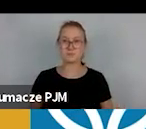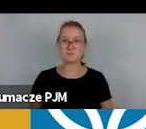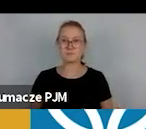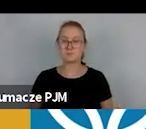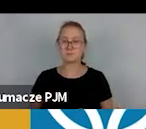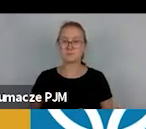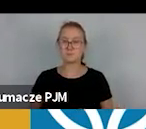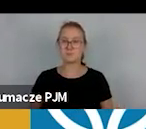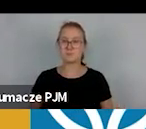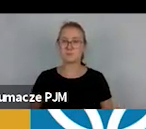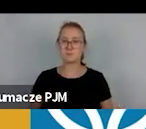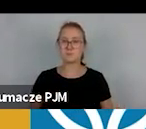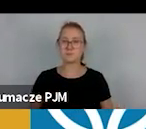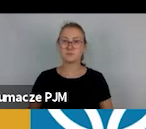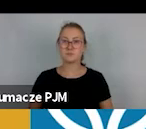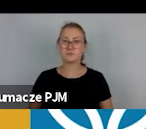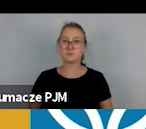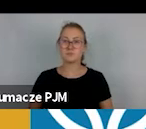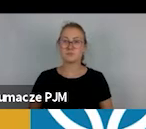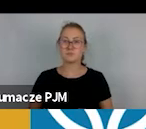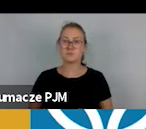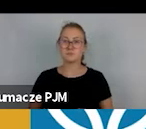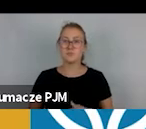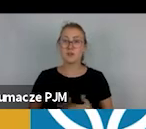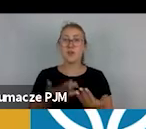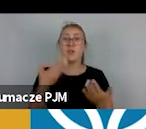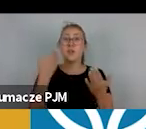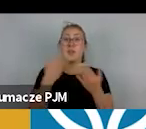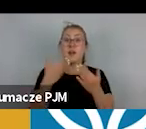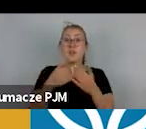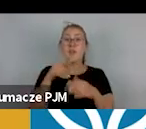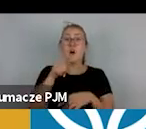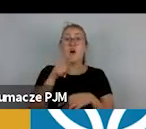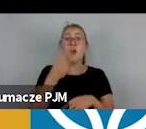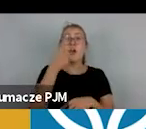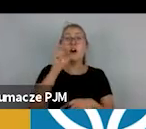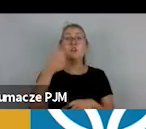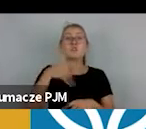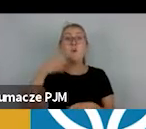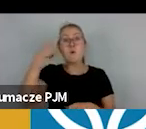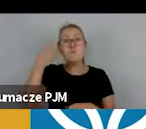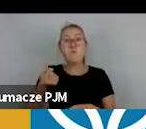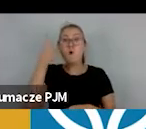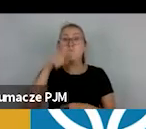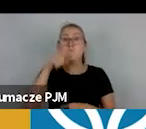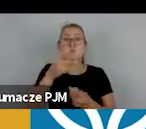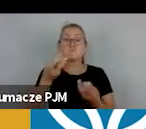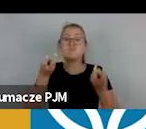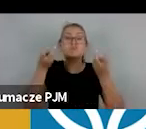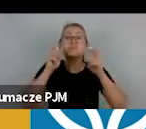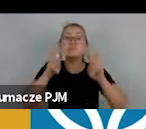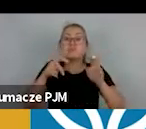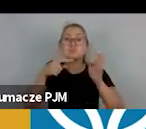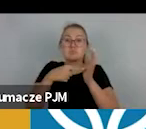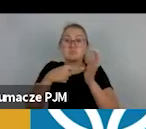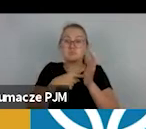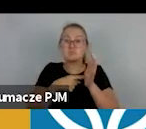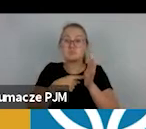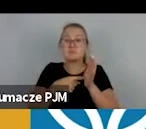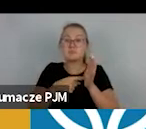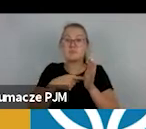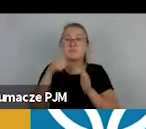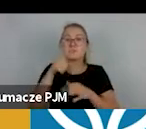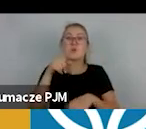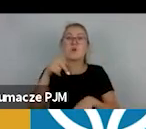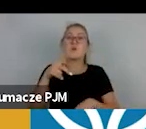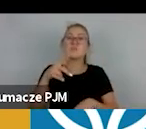talk often to your sons about gender equality. And we gave them concrete messages. If you're doing community education work, then